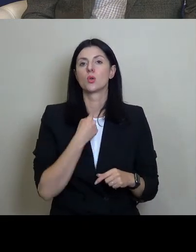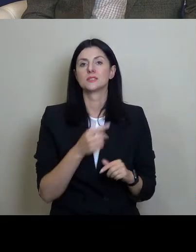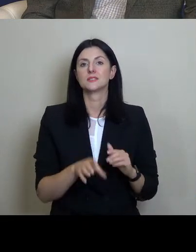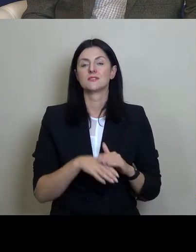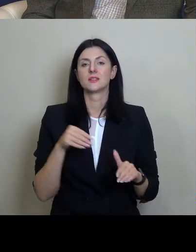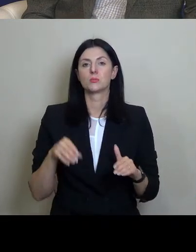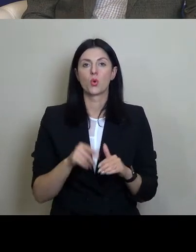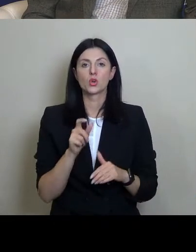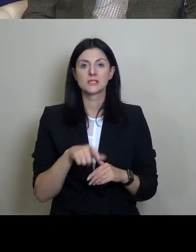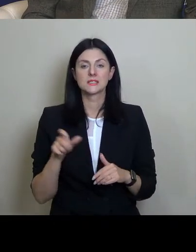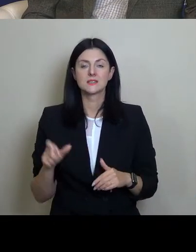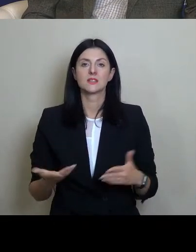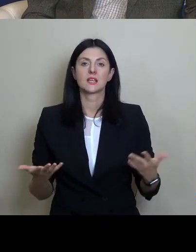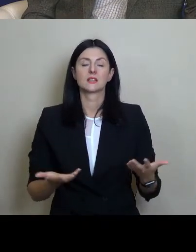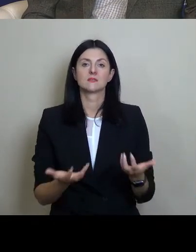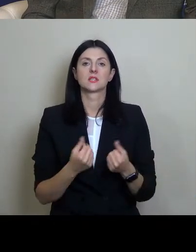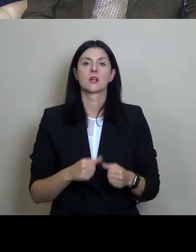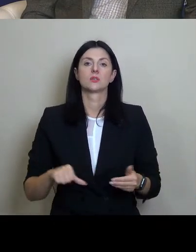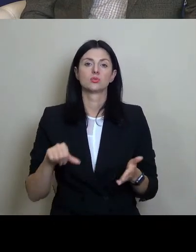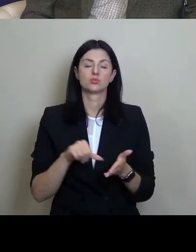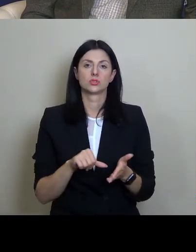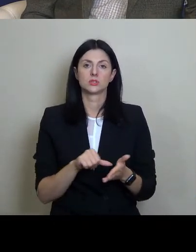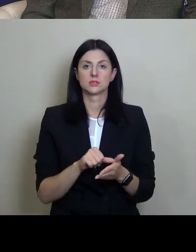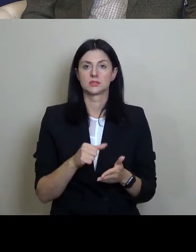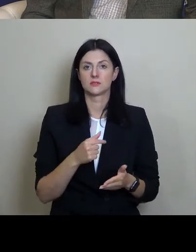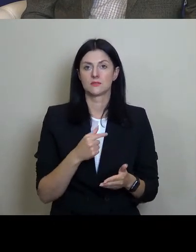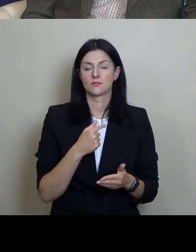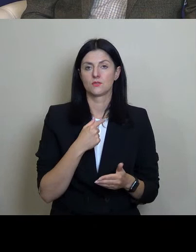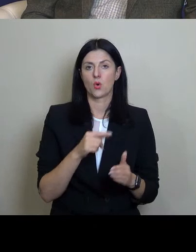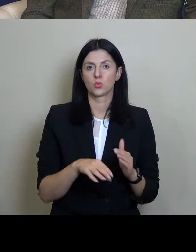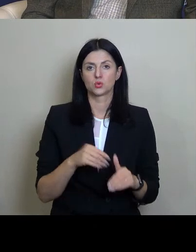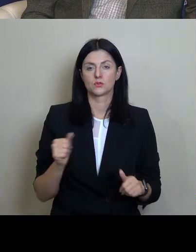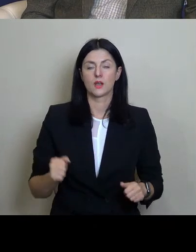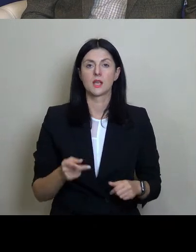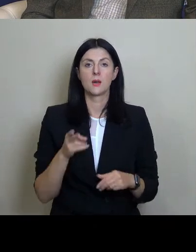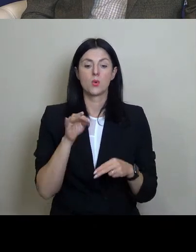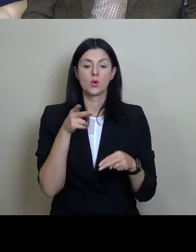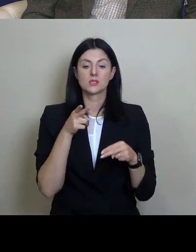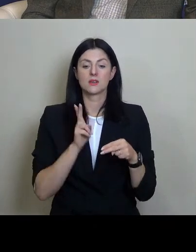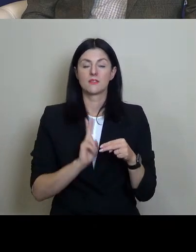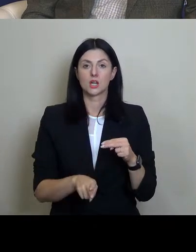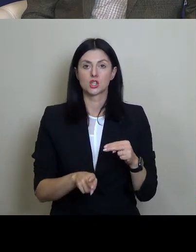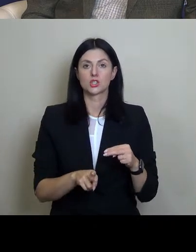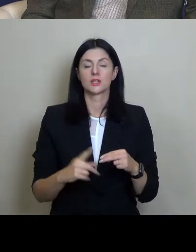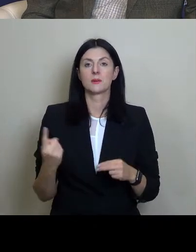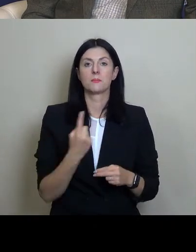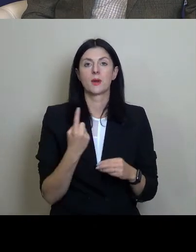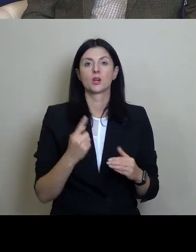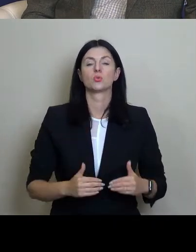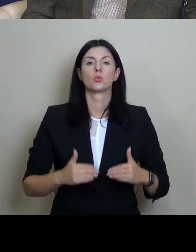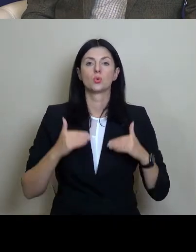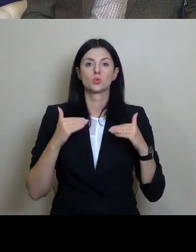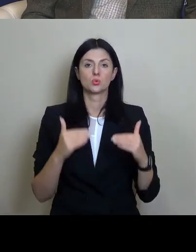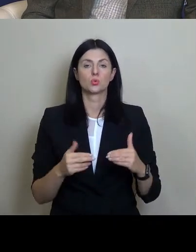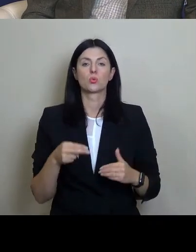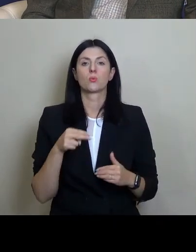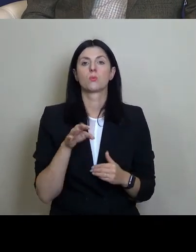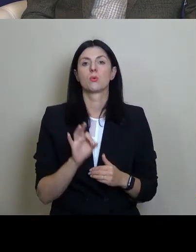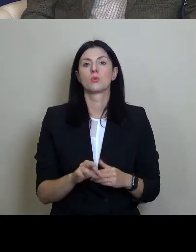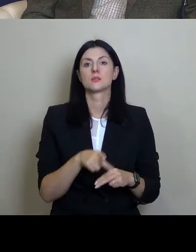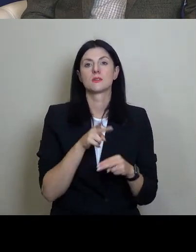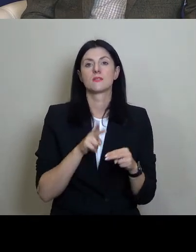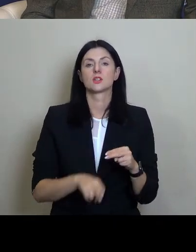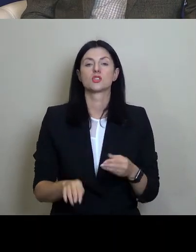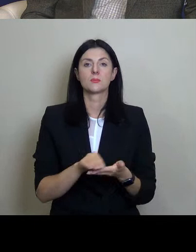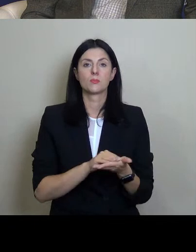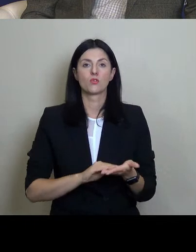did not allow to get the majority of votes of those who have taken part in the voting. When the